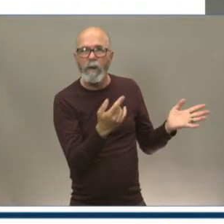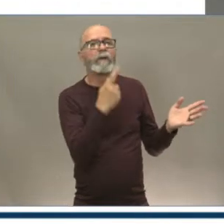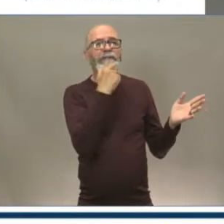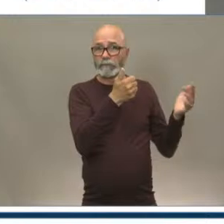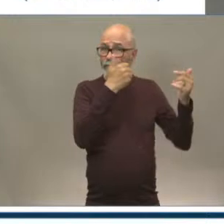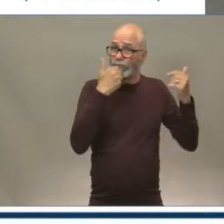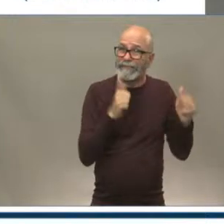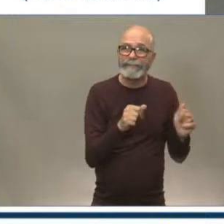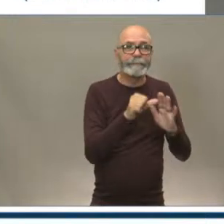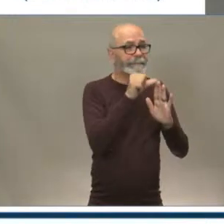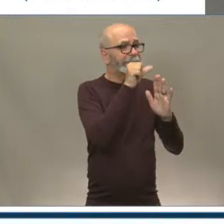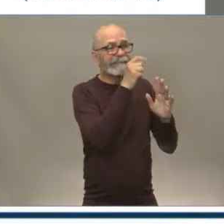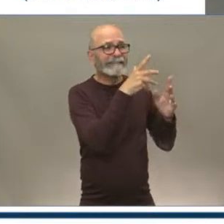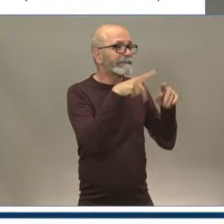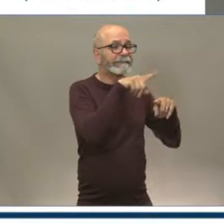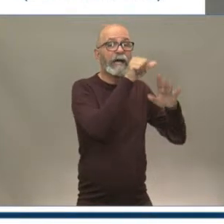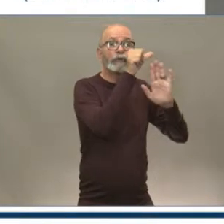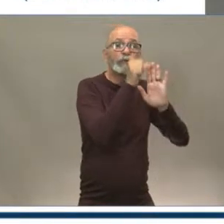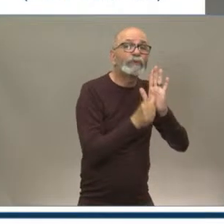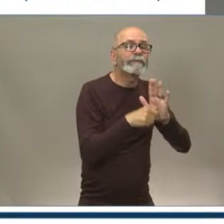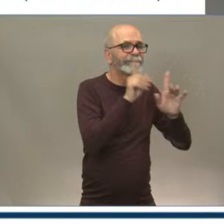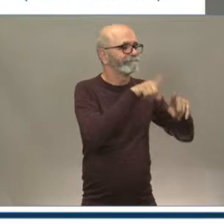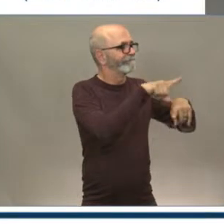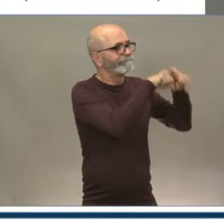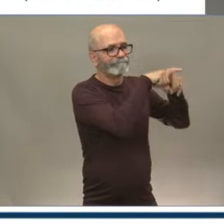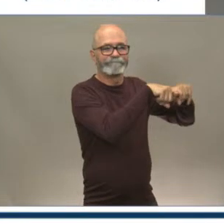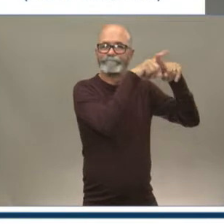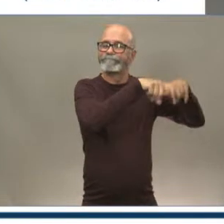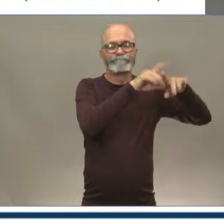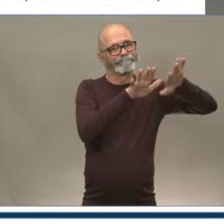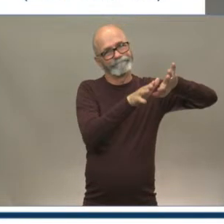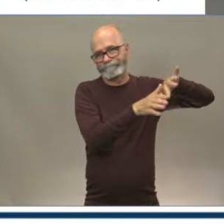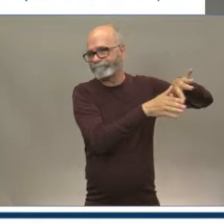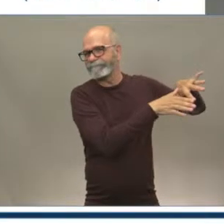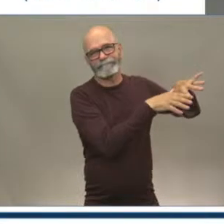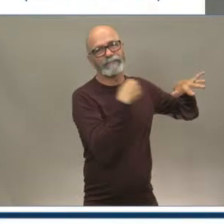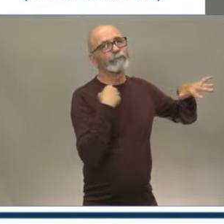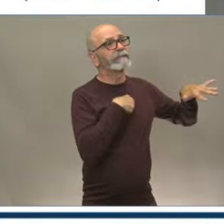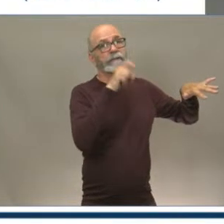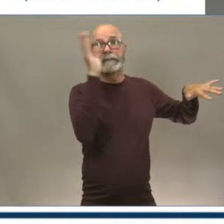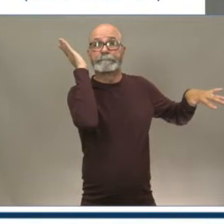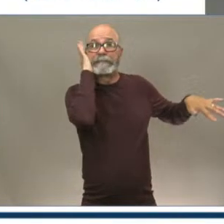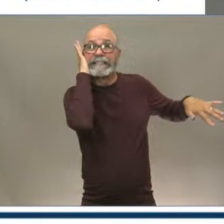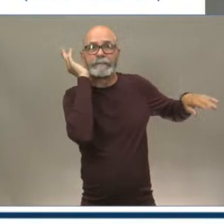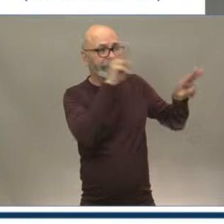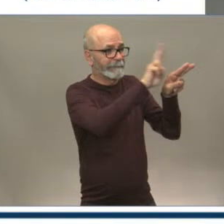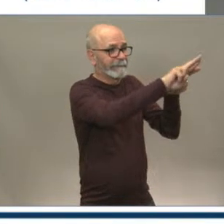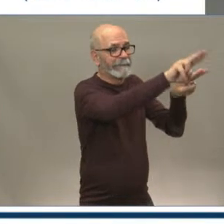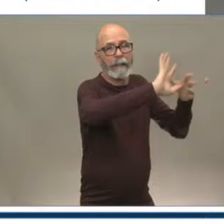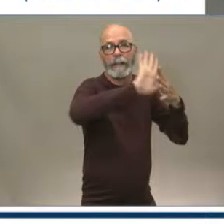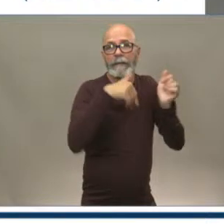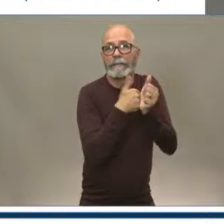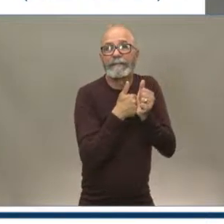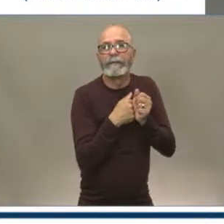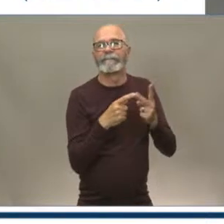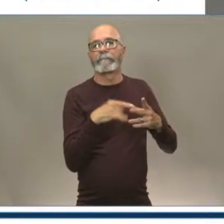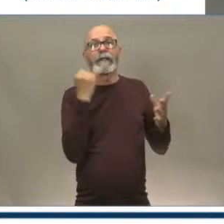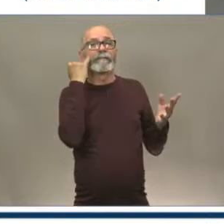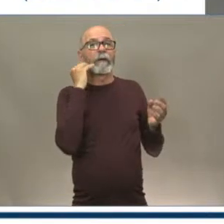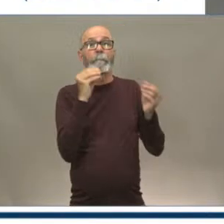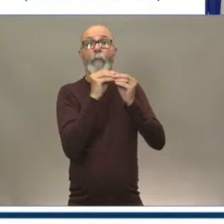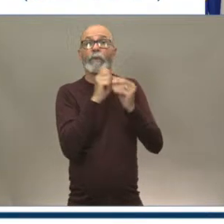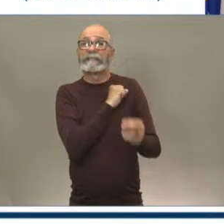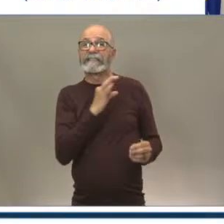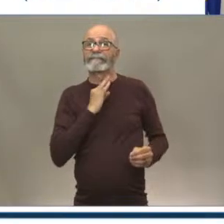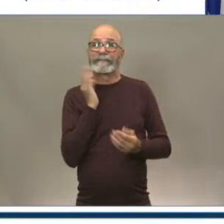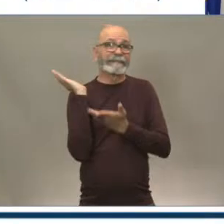reallocate resources based on what we anticipate we'll need for bed and staffing capacity to deal with people ill with COVID. Go